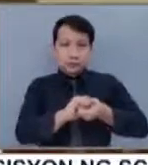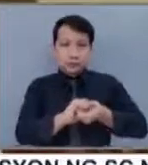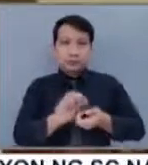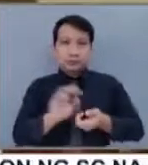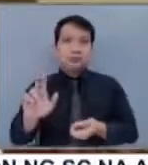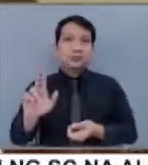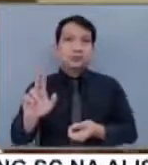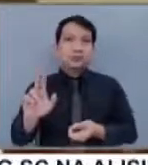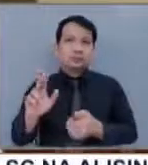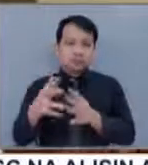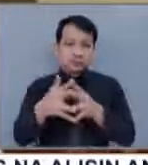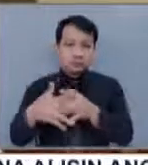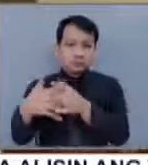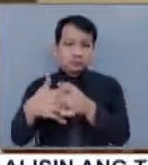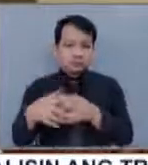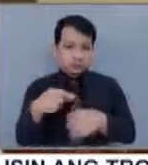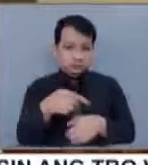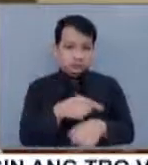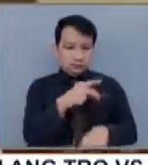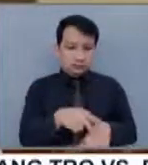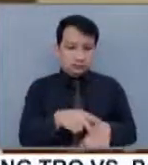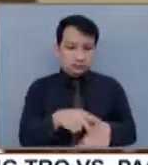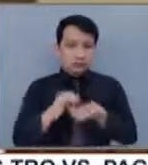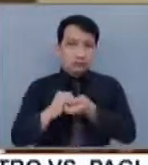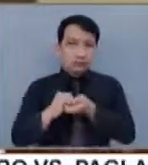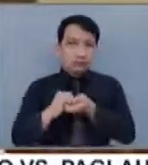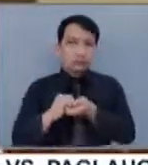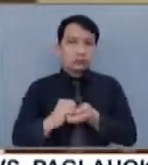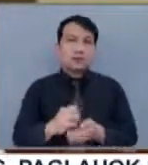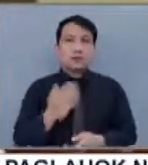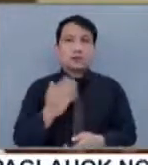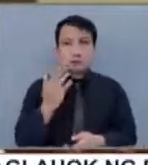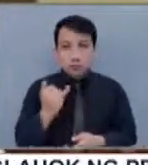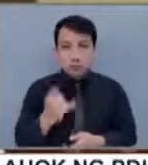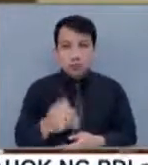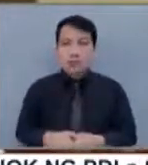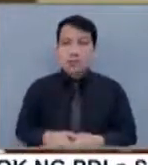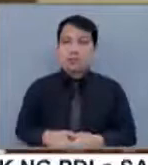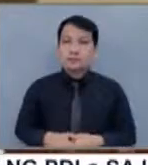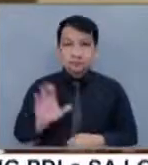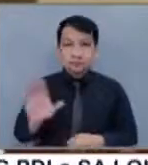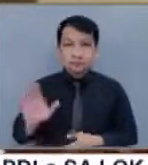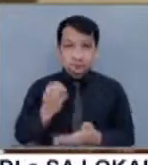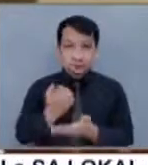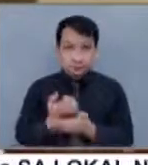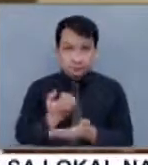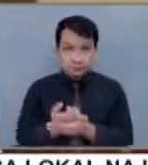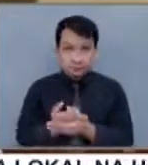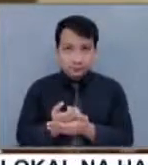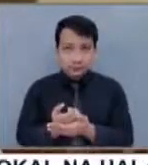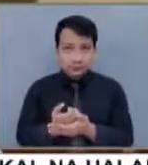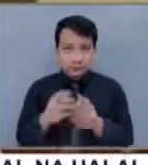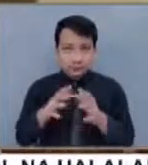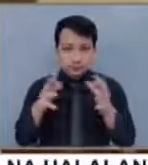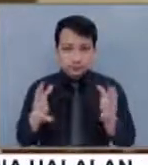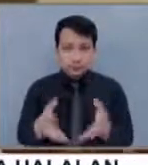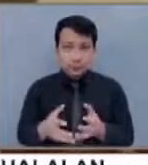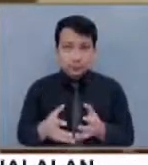and the Philippines. Mainly because he believes that the economy of the world is at